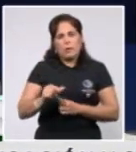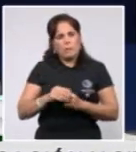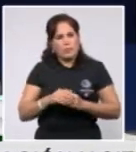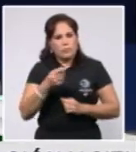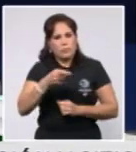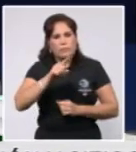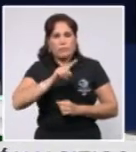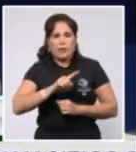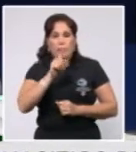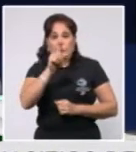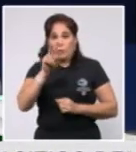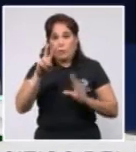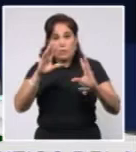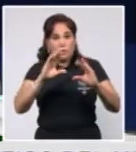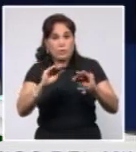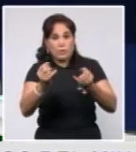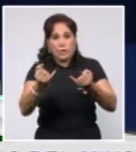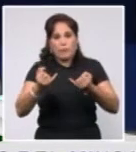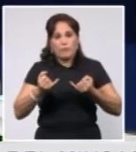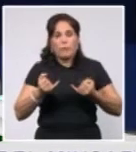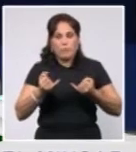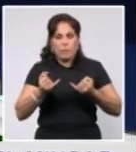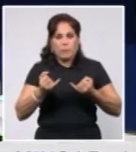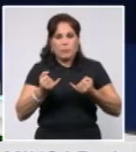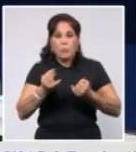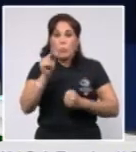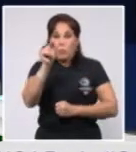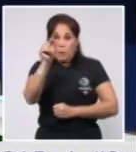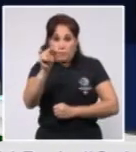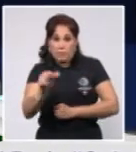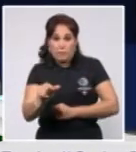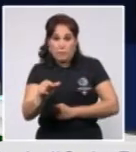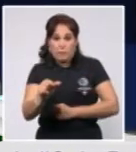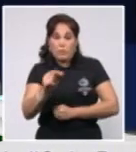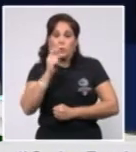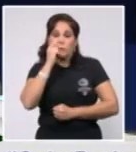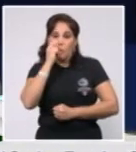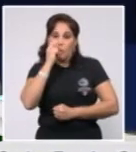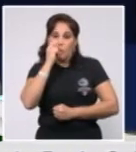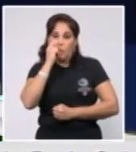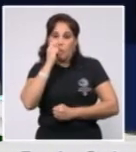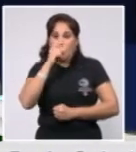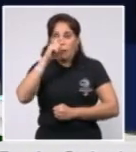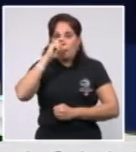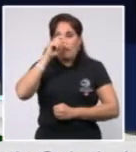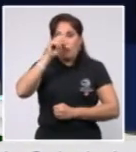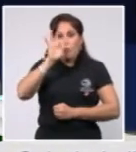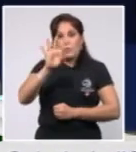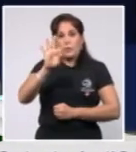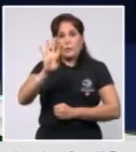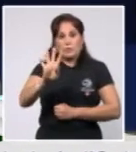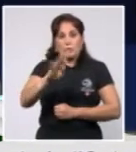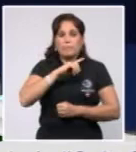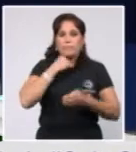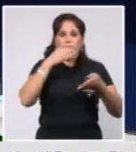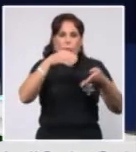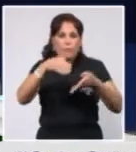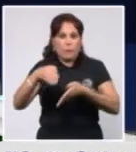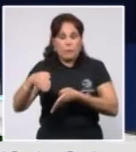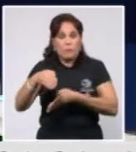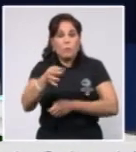the unfortunate news of the death of one person with COVID-19 yesterday. The patient was